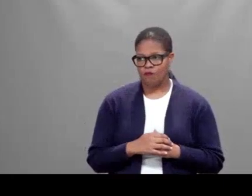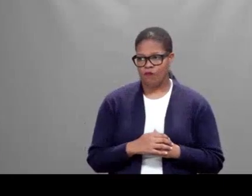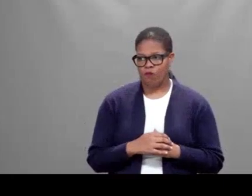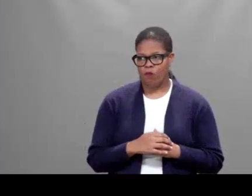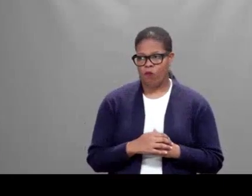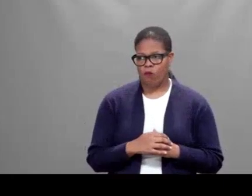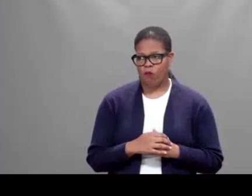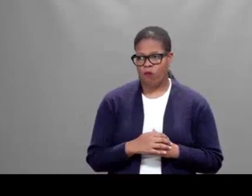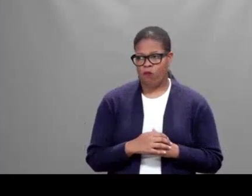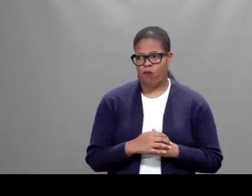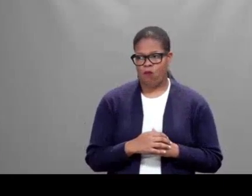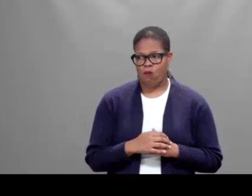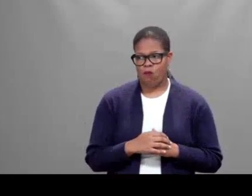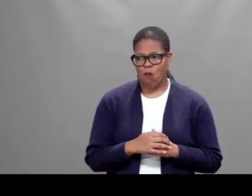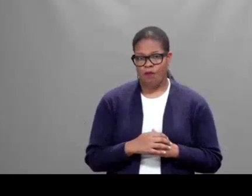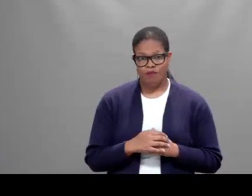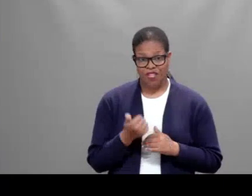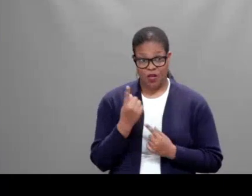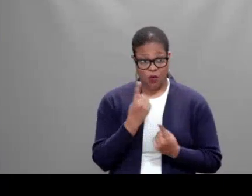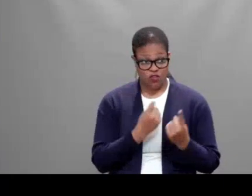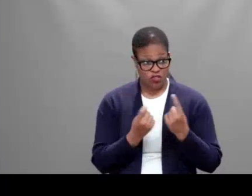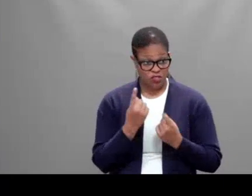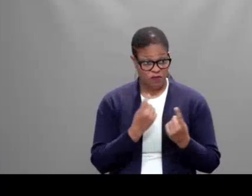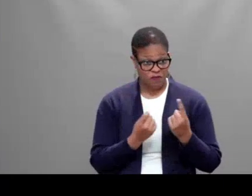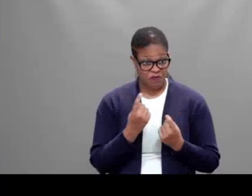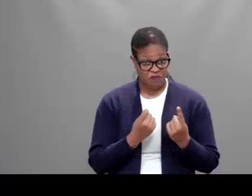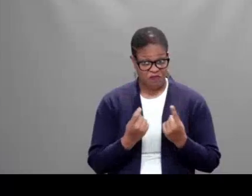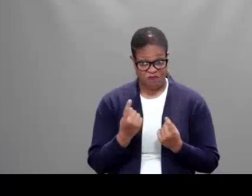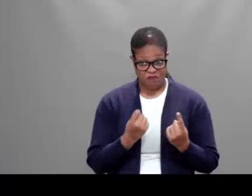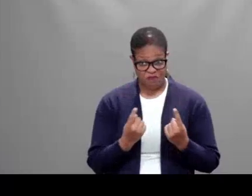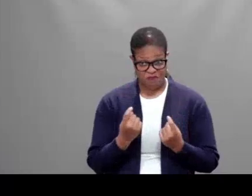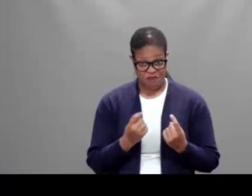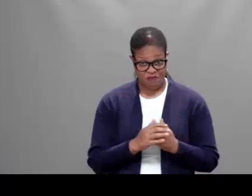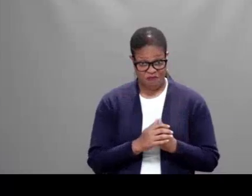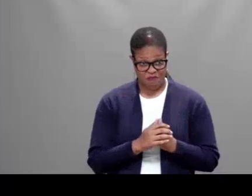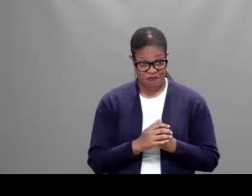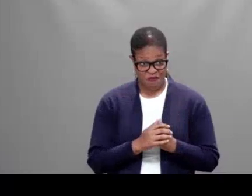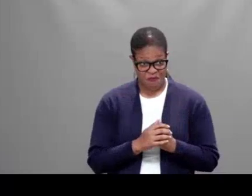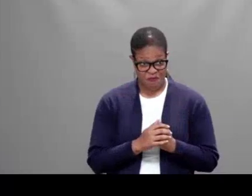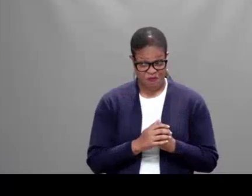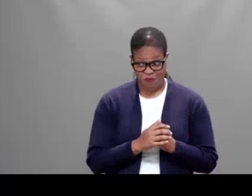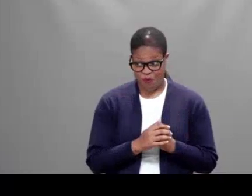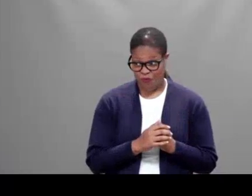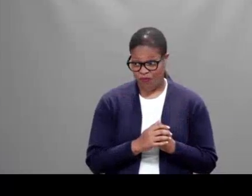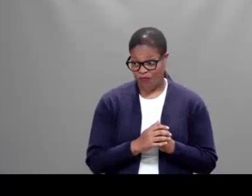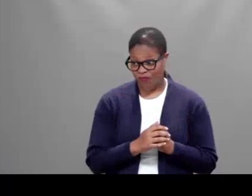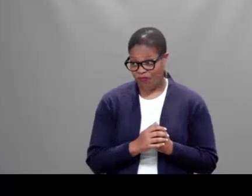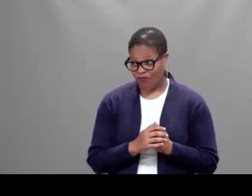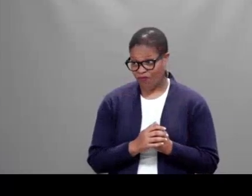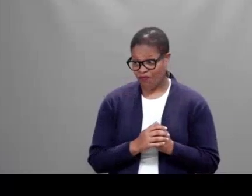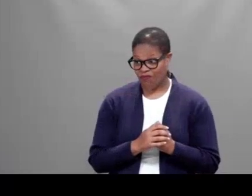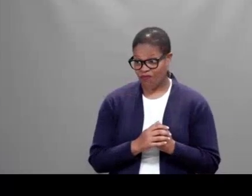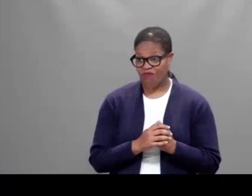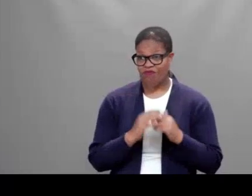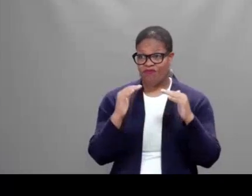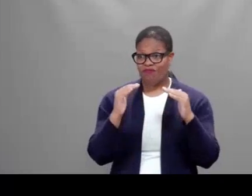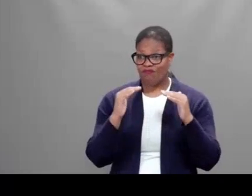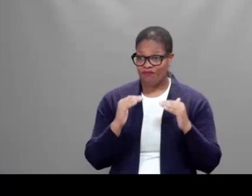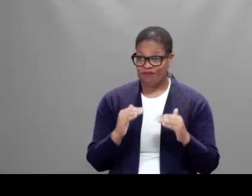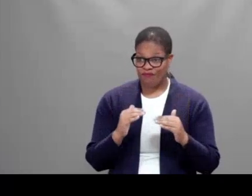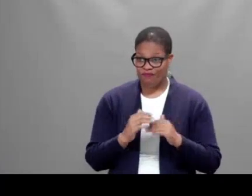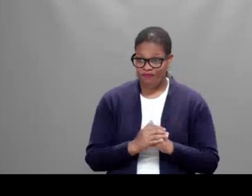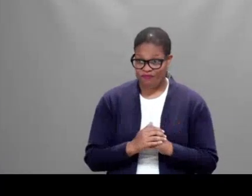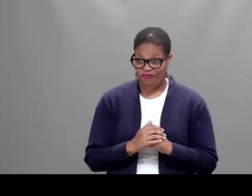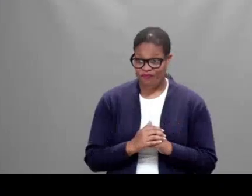it. Okay, any other questions on this subject matter? We'll move on to the next item, which